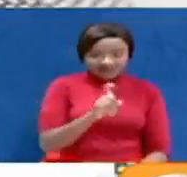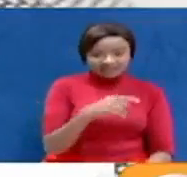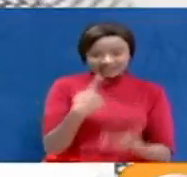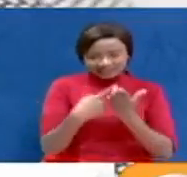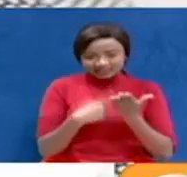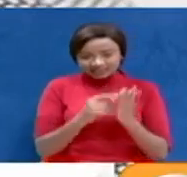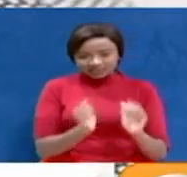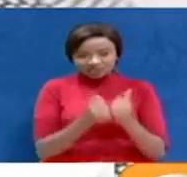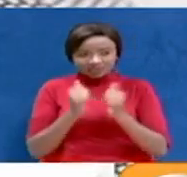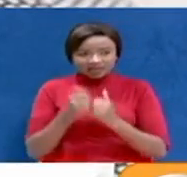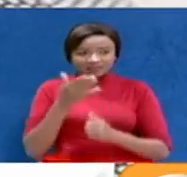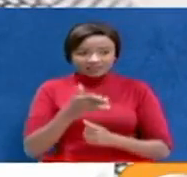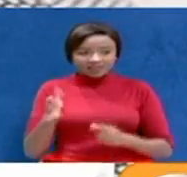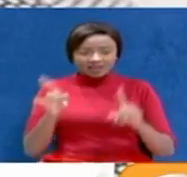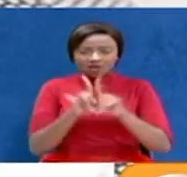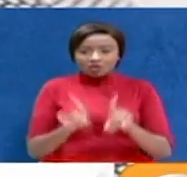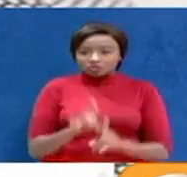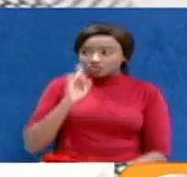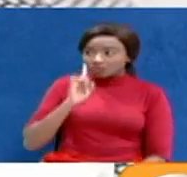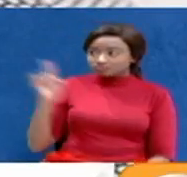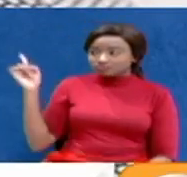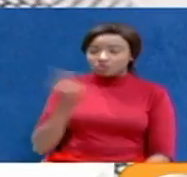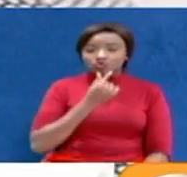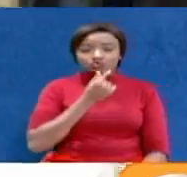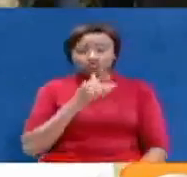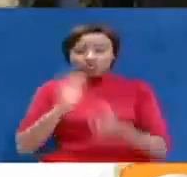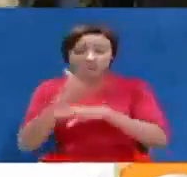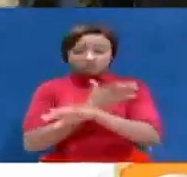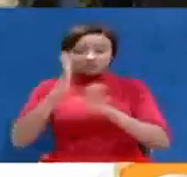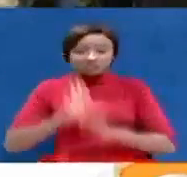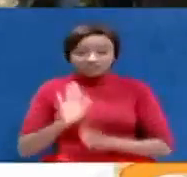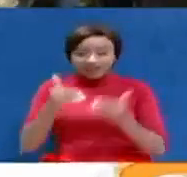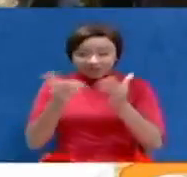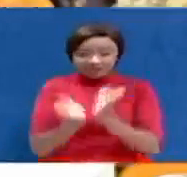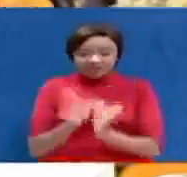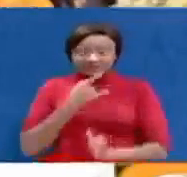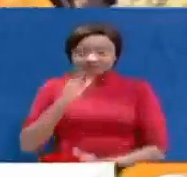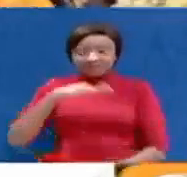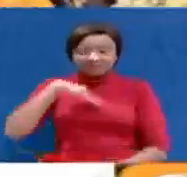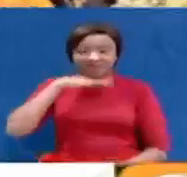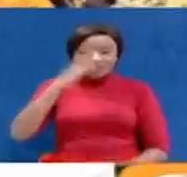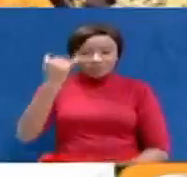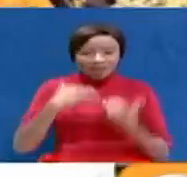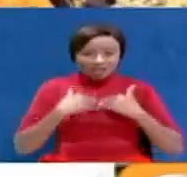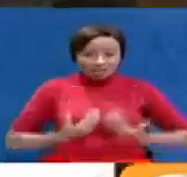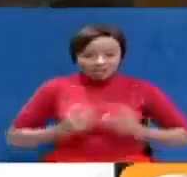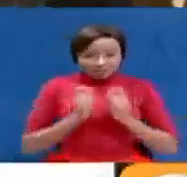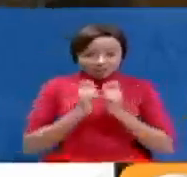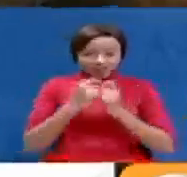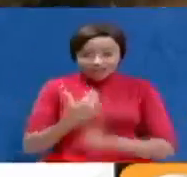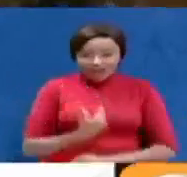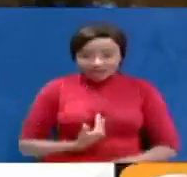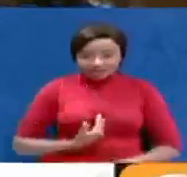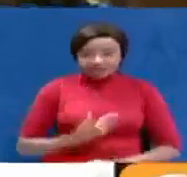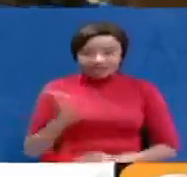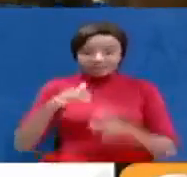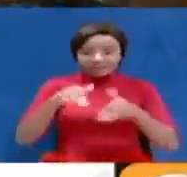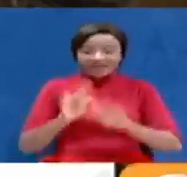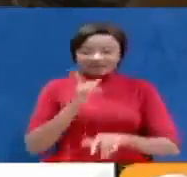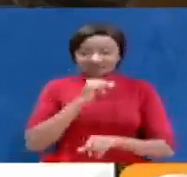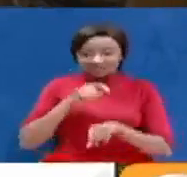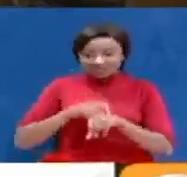country. It was on Friday when Luo musician Abeni Jachiga, who according to his family succumbed to pneumonia, was buried at 2:30 a.m.,